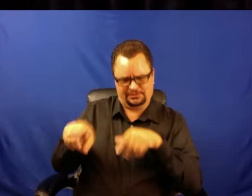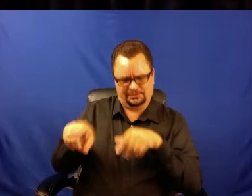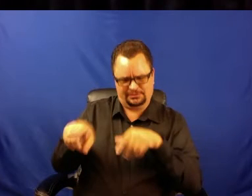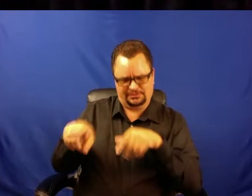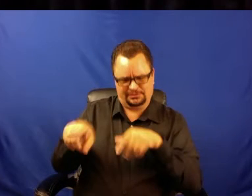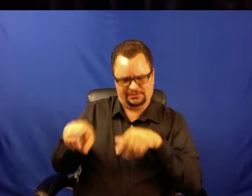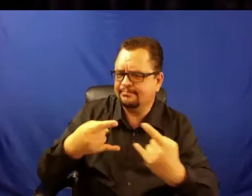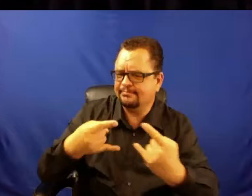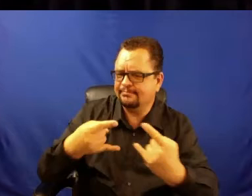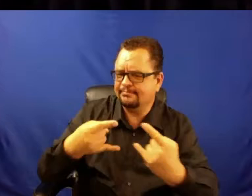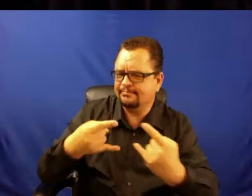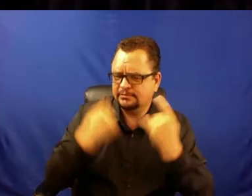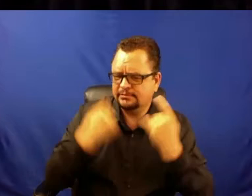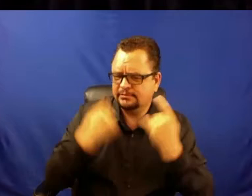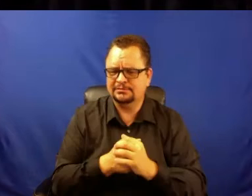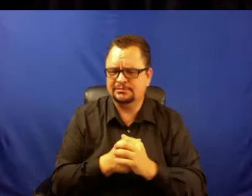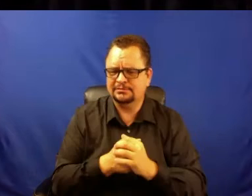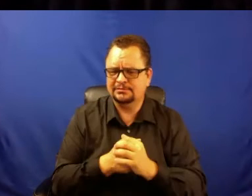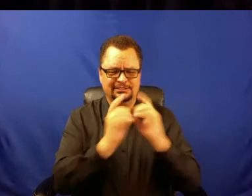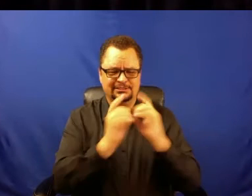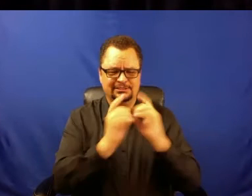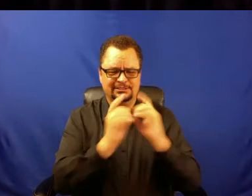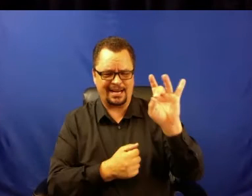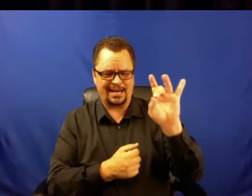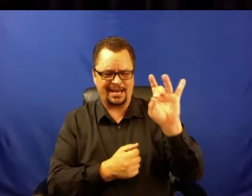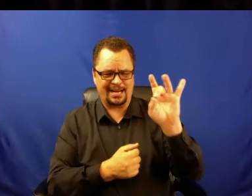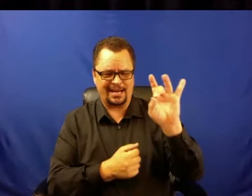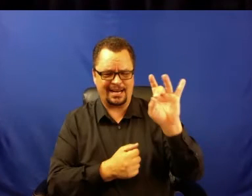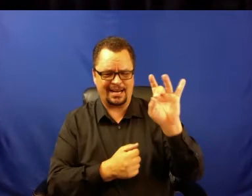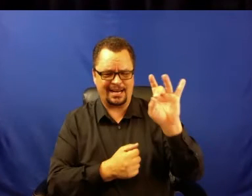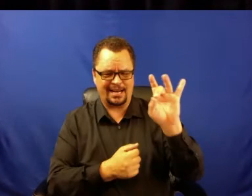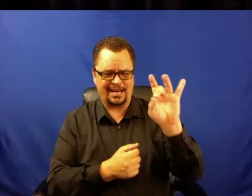some limited federal